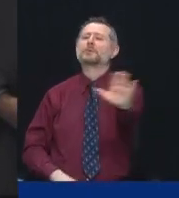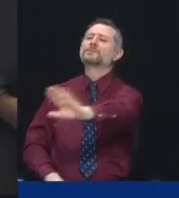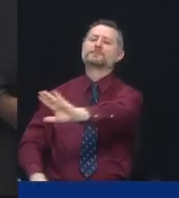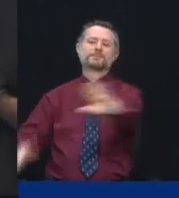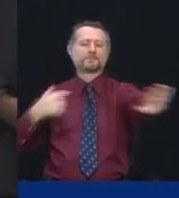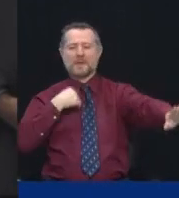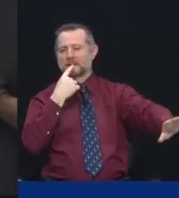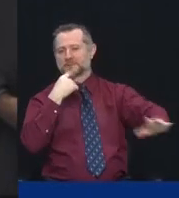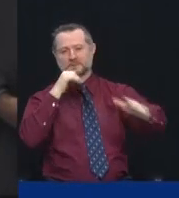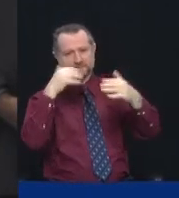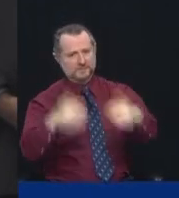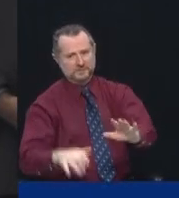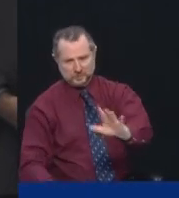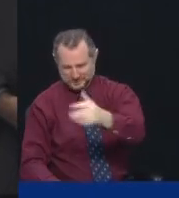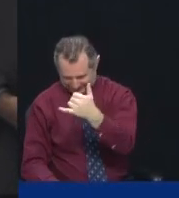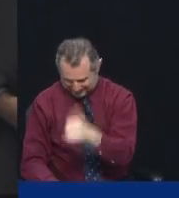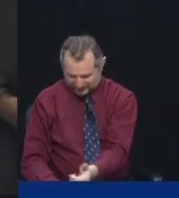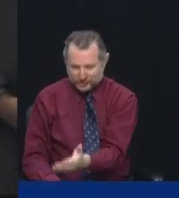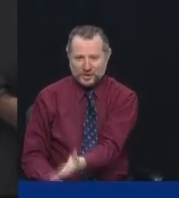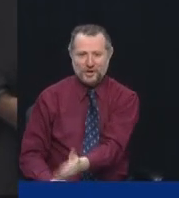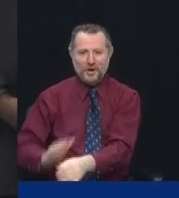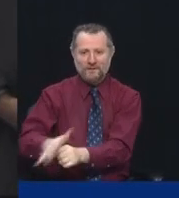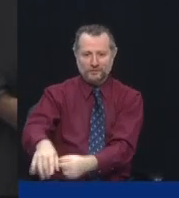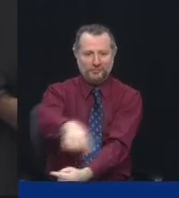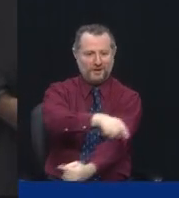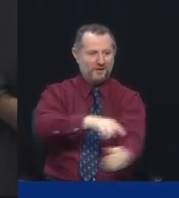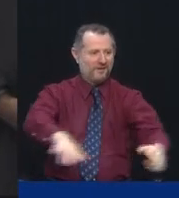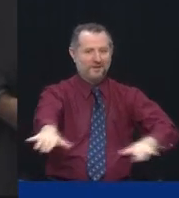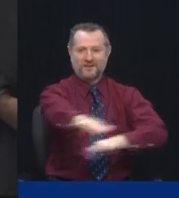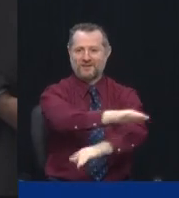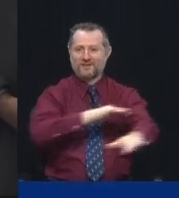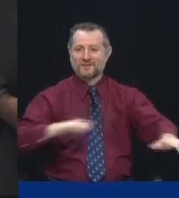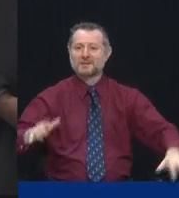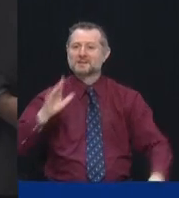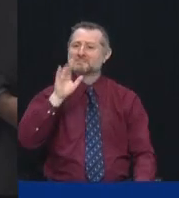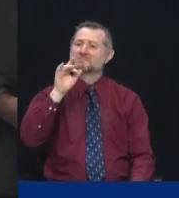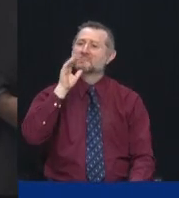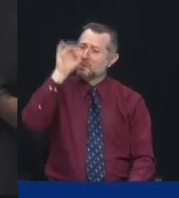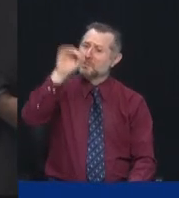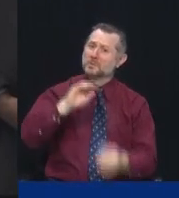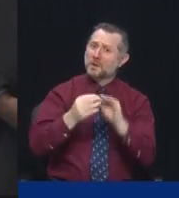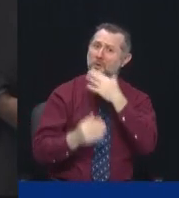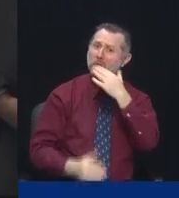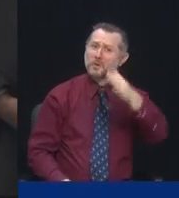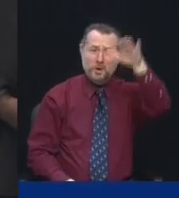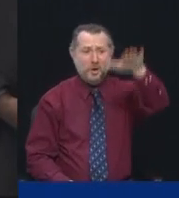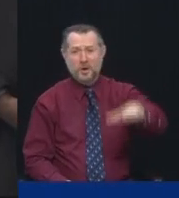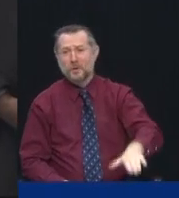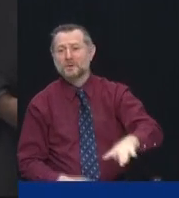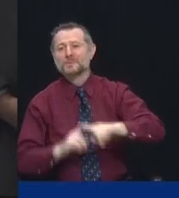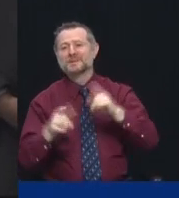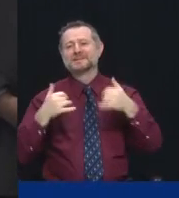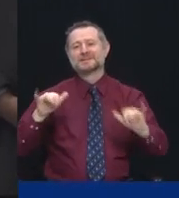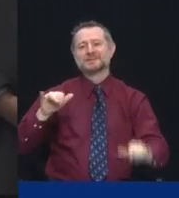yet. All those good numbers, 38 people died